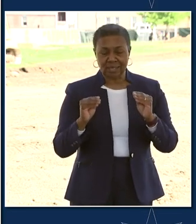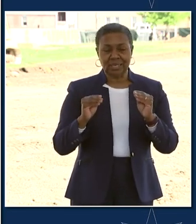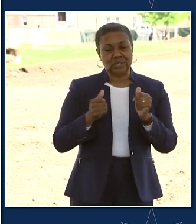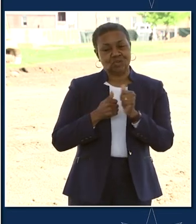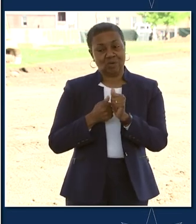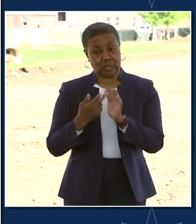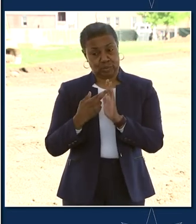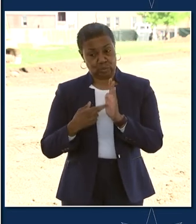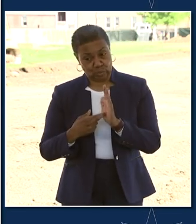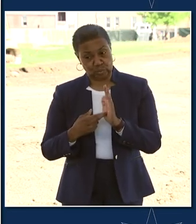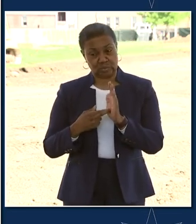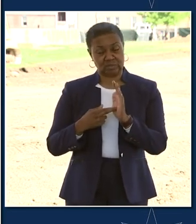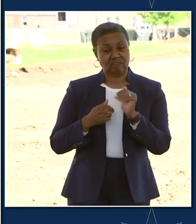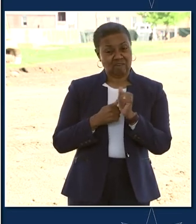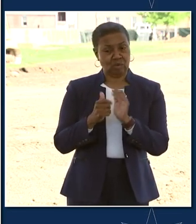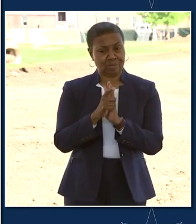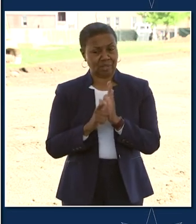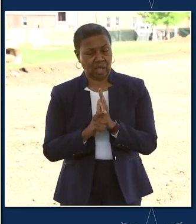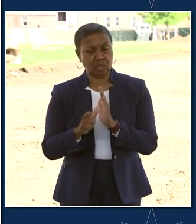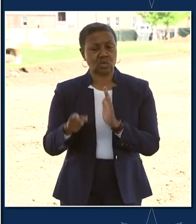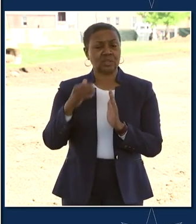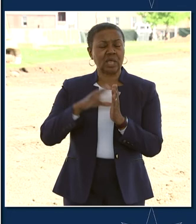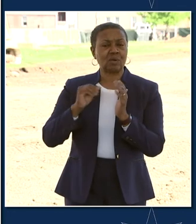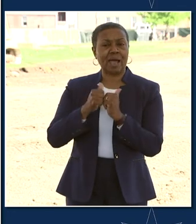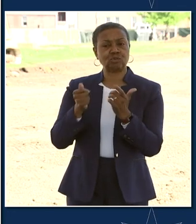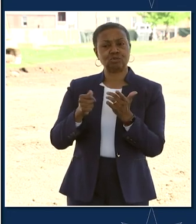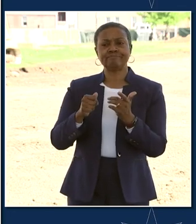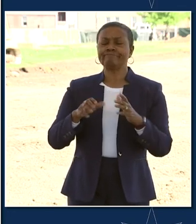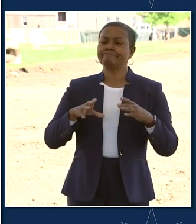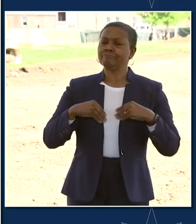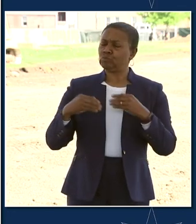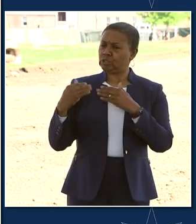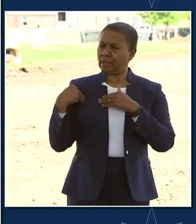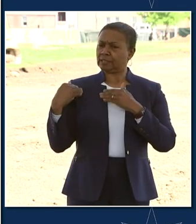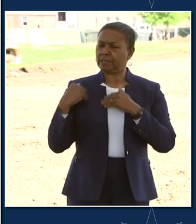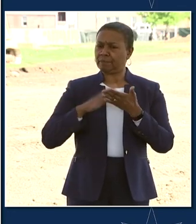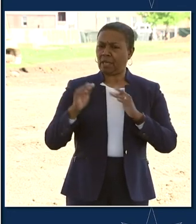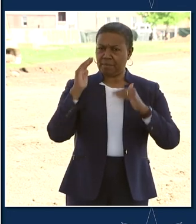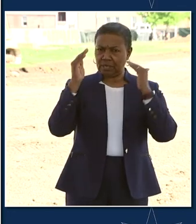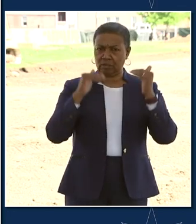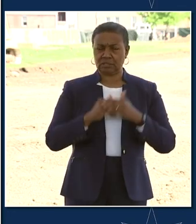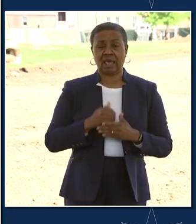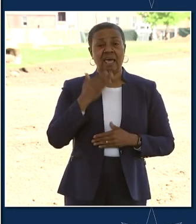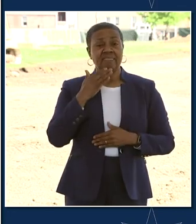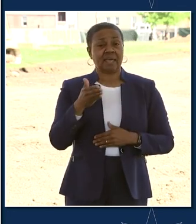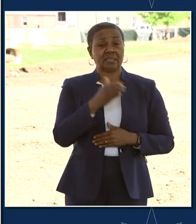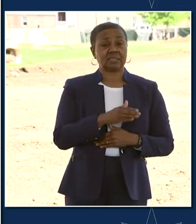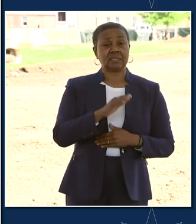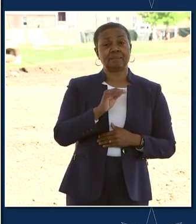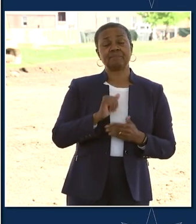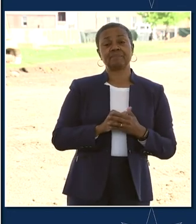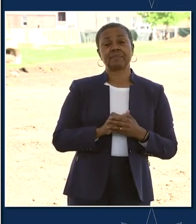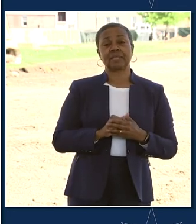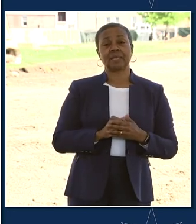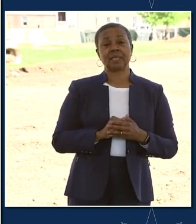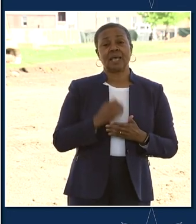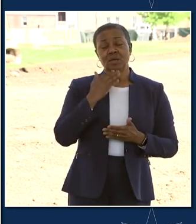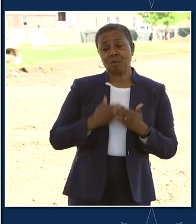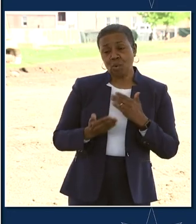compliance so that they learn how to be responsible adults. Thanks a lot, Mayor Colin. Block Club. Hi there.